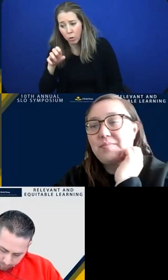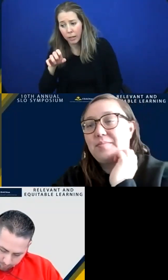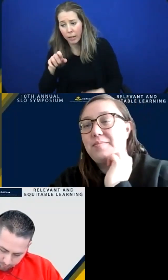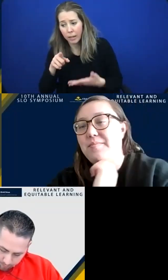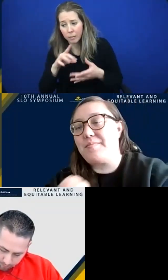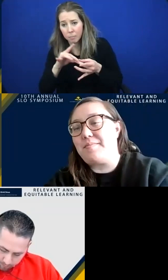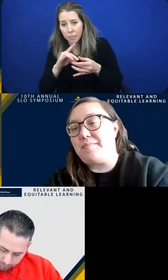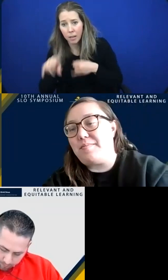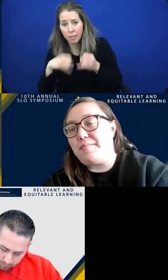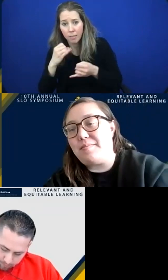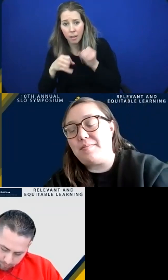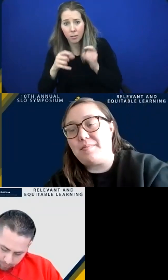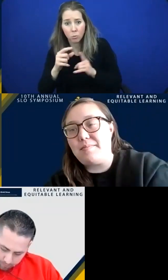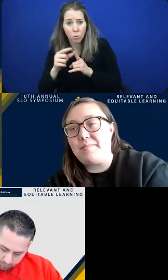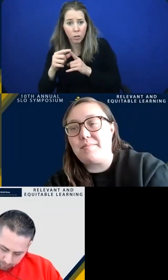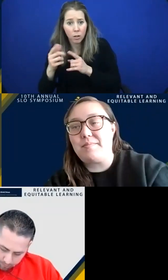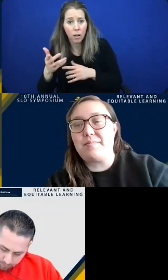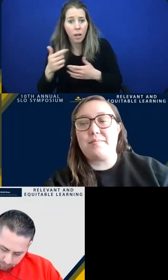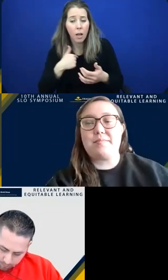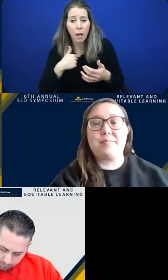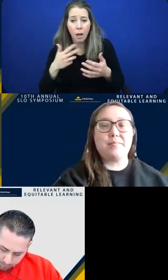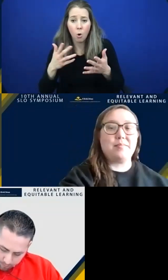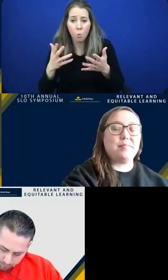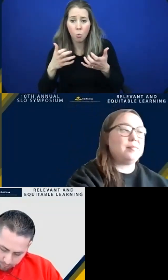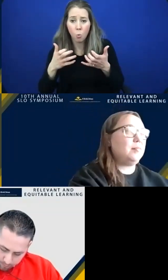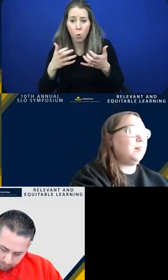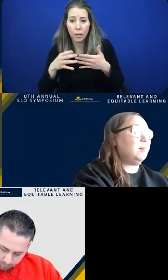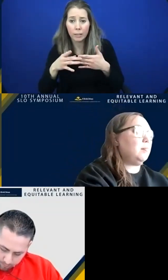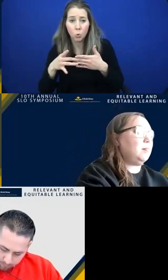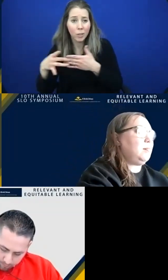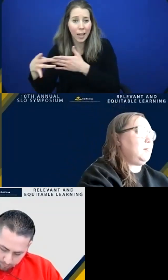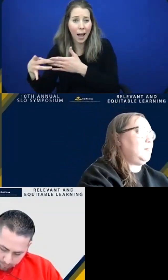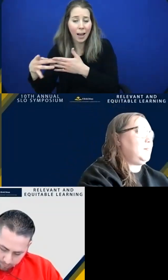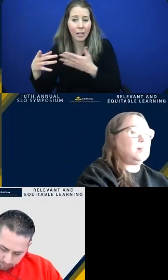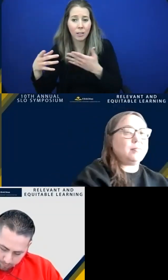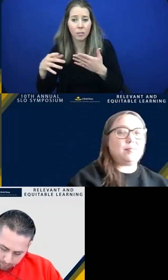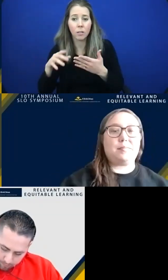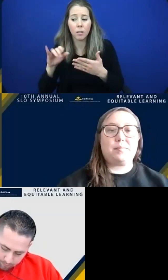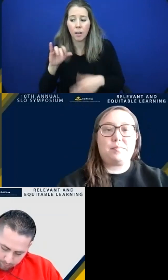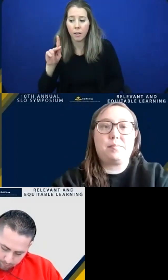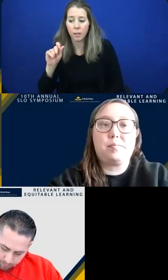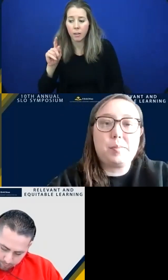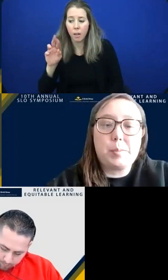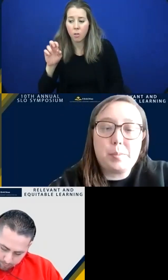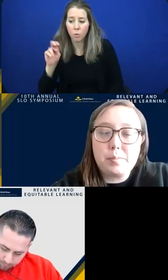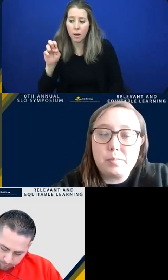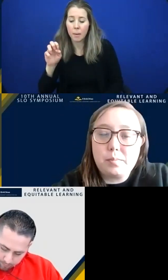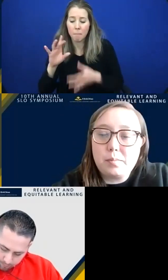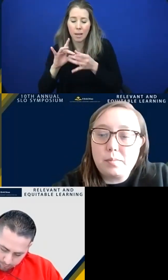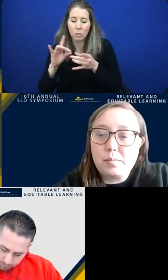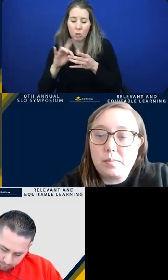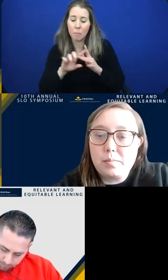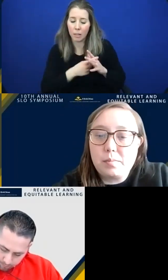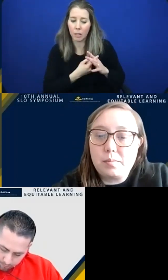the last word, and I would like to guide it along the lines that Catherine mentioned right at the beginning,